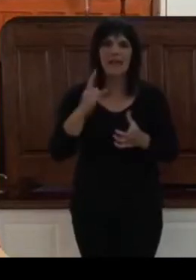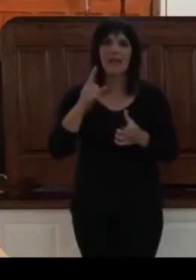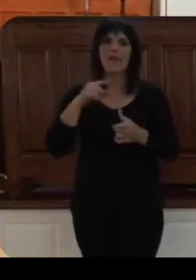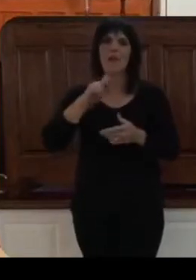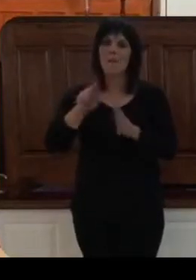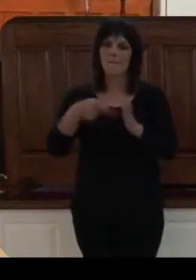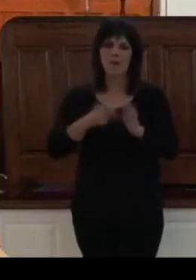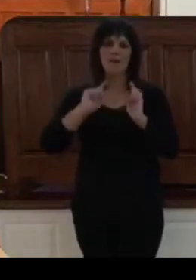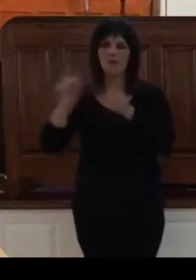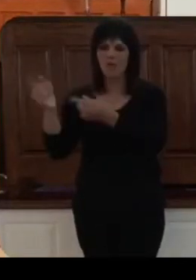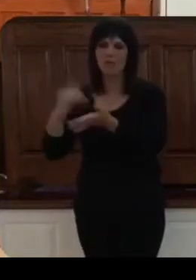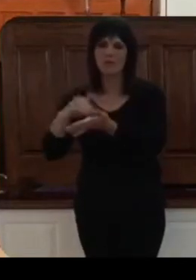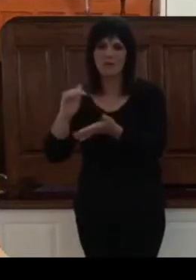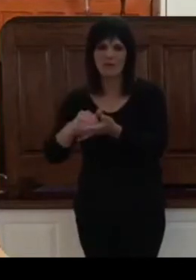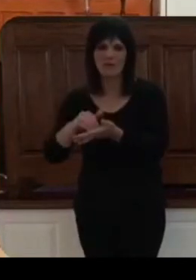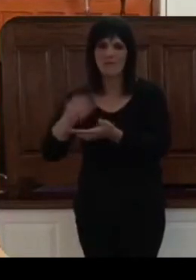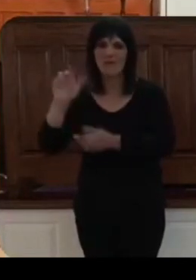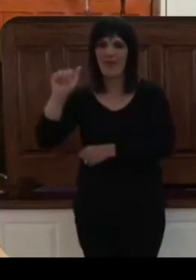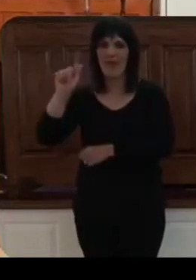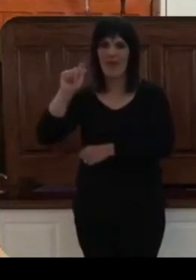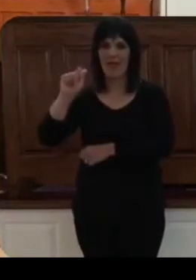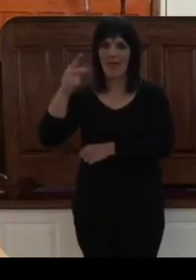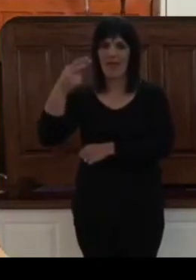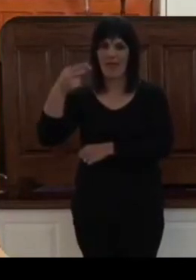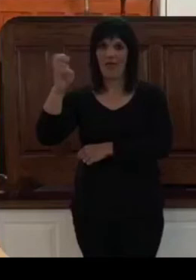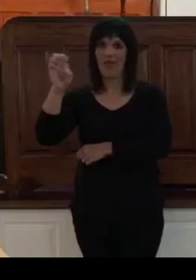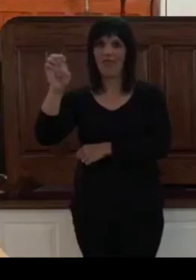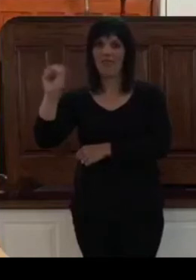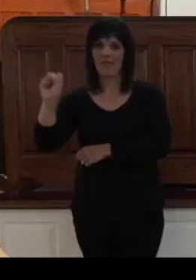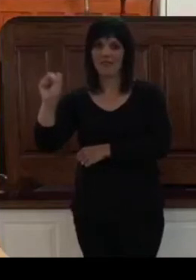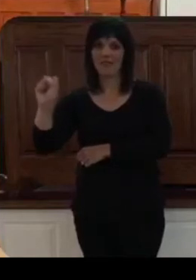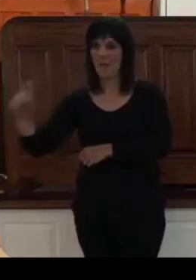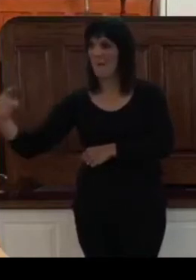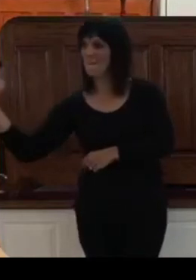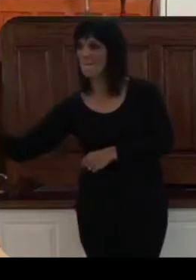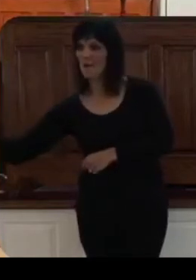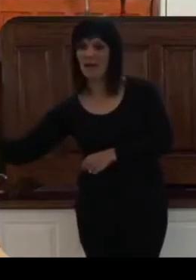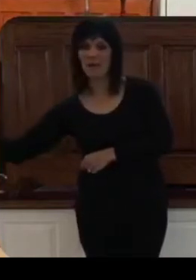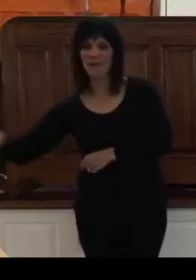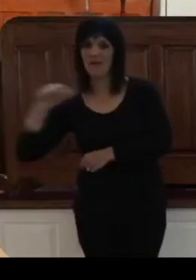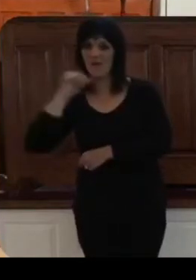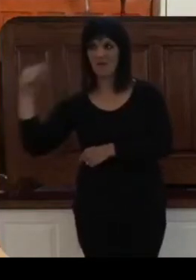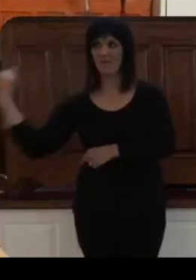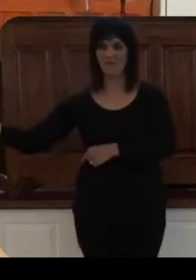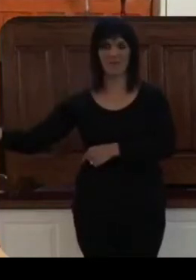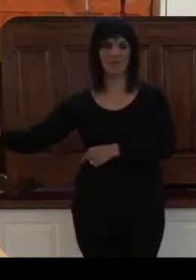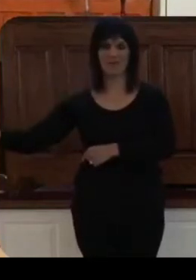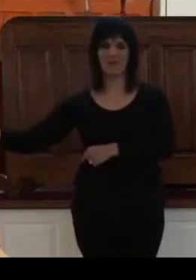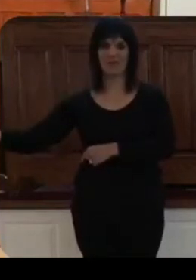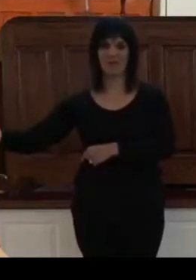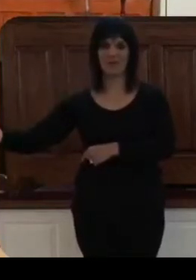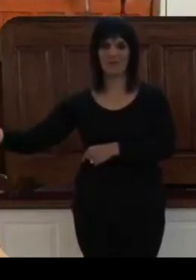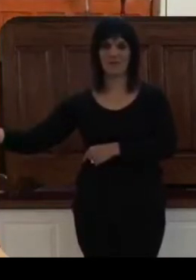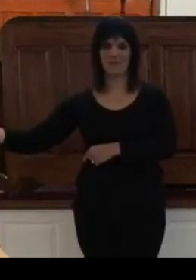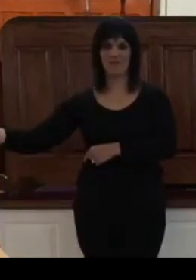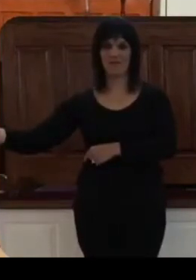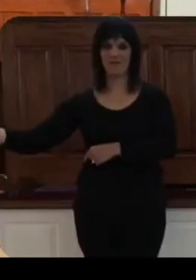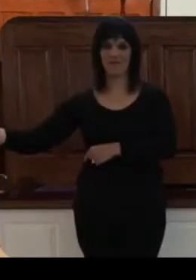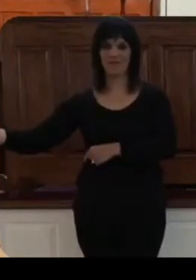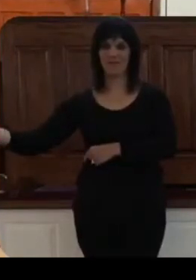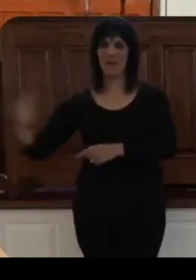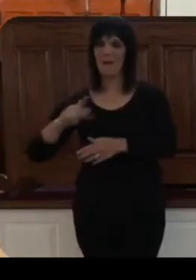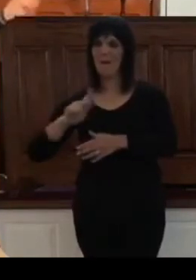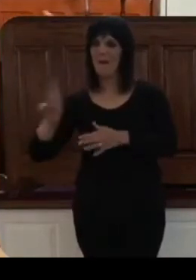by himself. And some think, as Paul is saying, Satan kept me from going back. Most scholars believe he